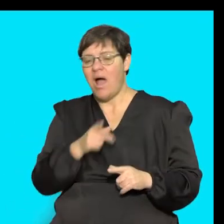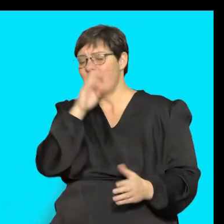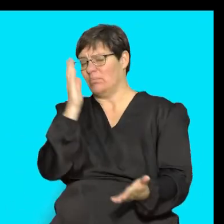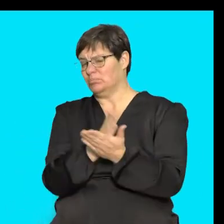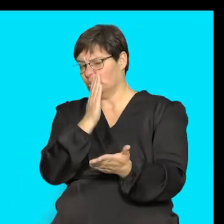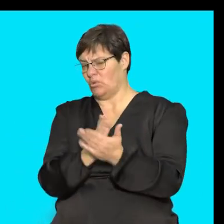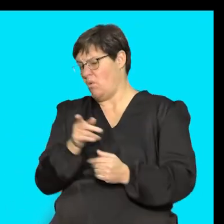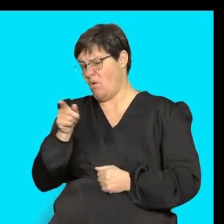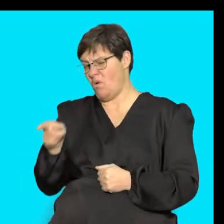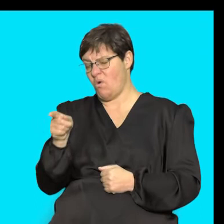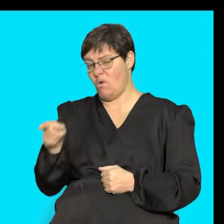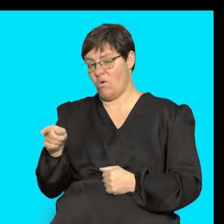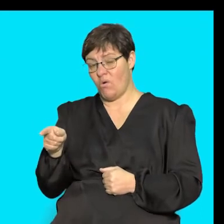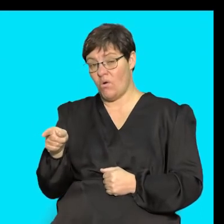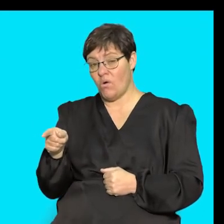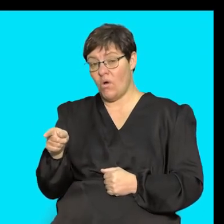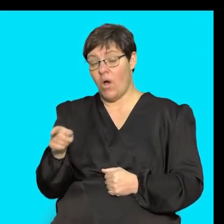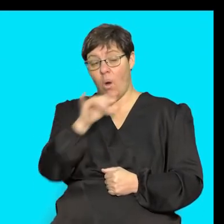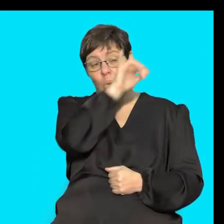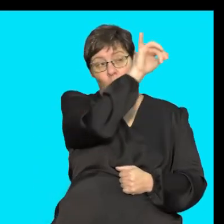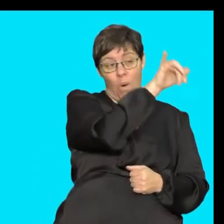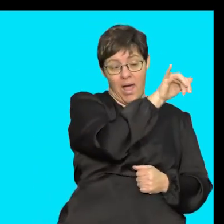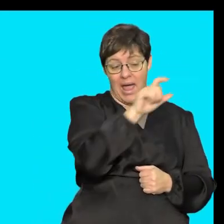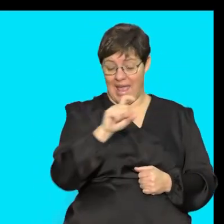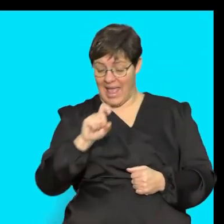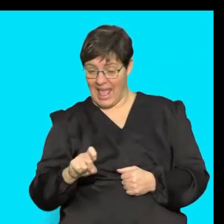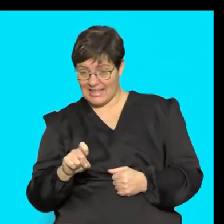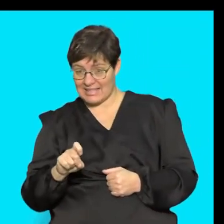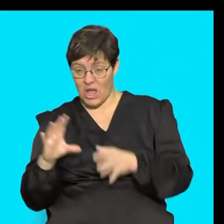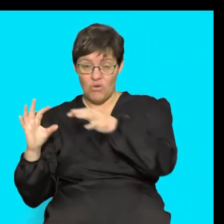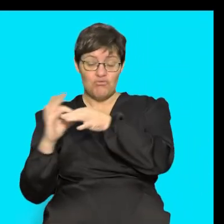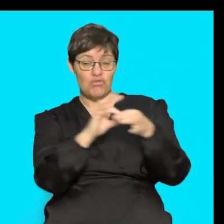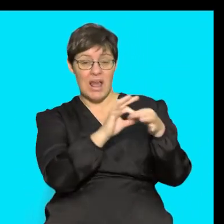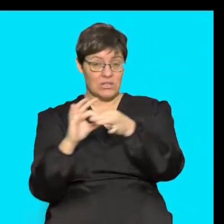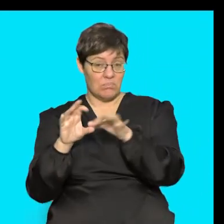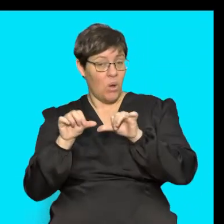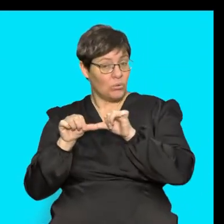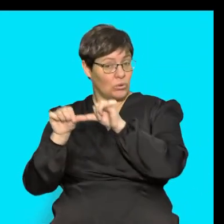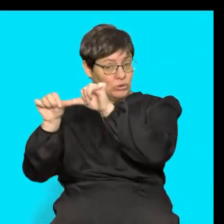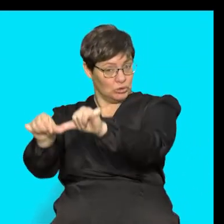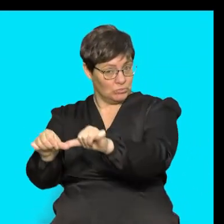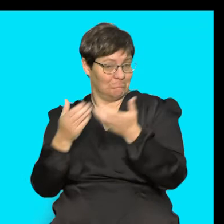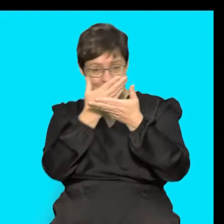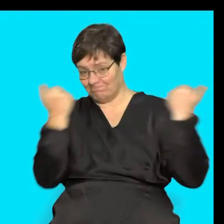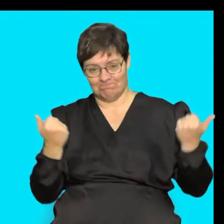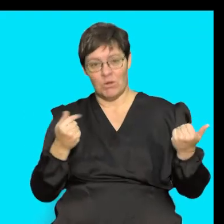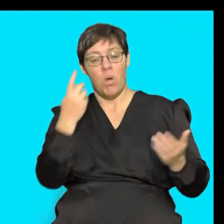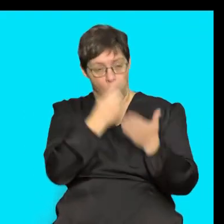we cannot be sure that the relationship between the two variables will continue to be